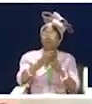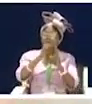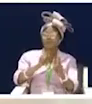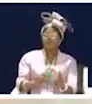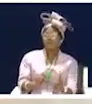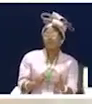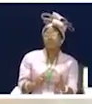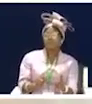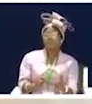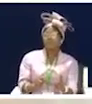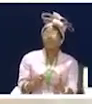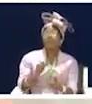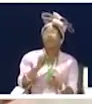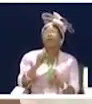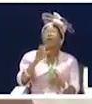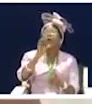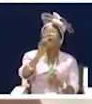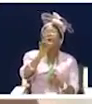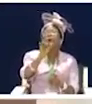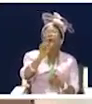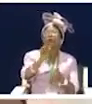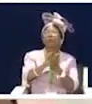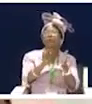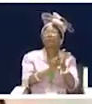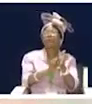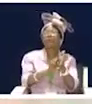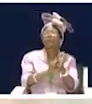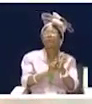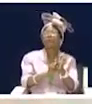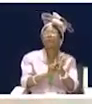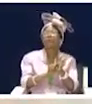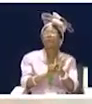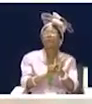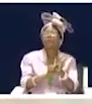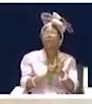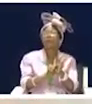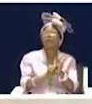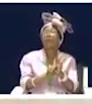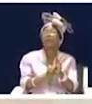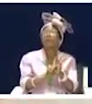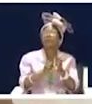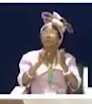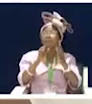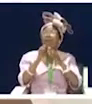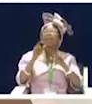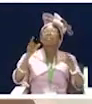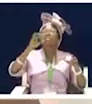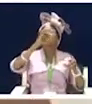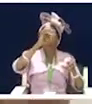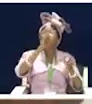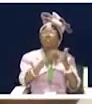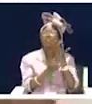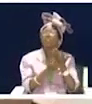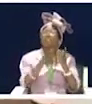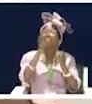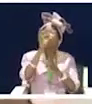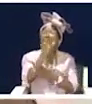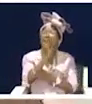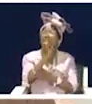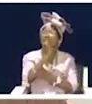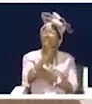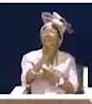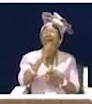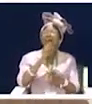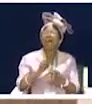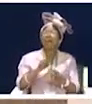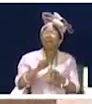14, Oyo Province 3, Success Zone. January 30, I set out with